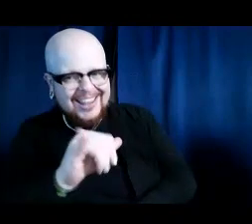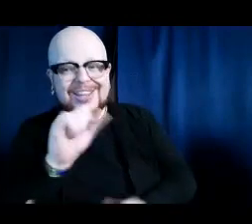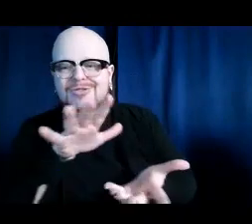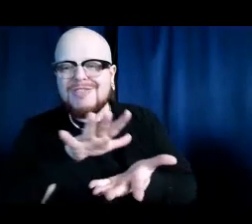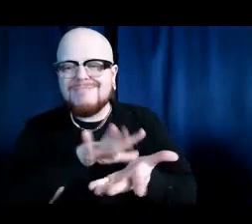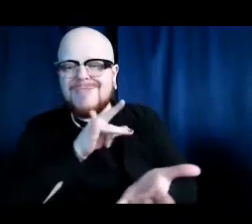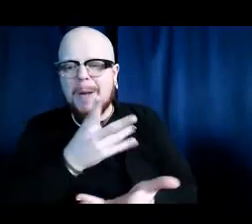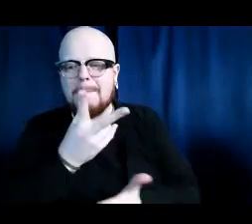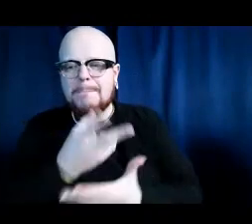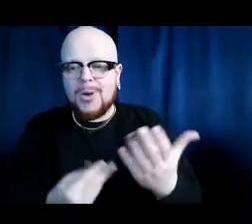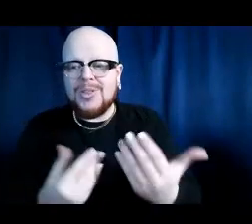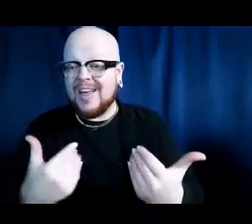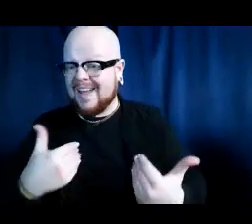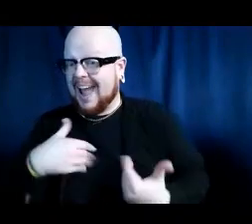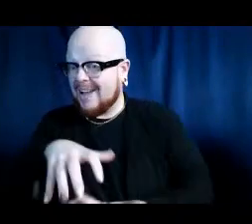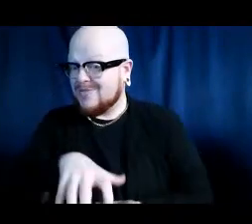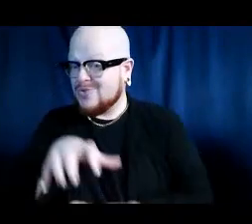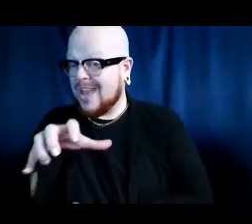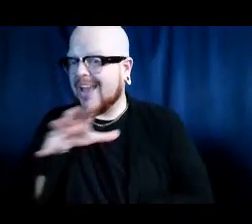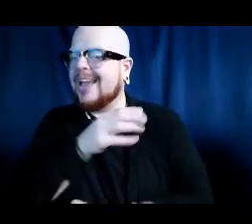go.